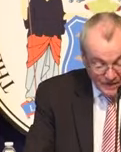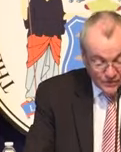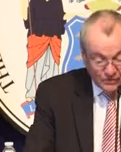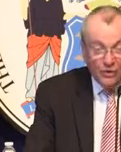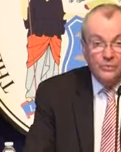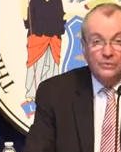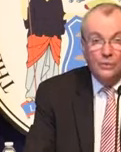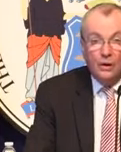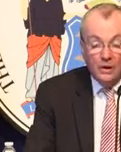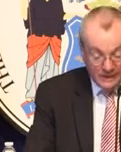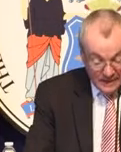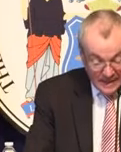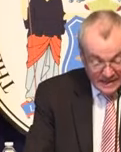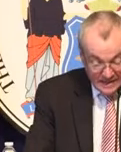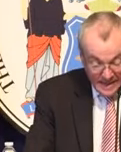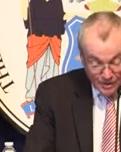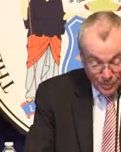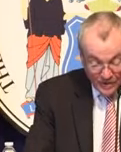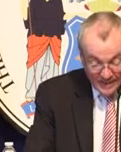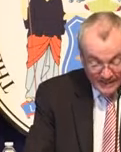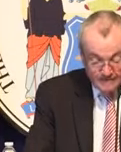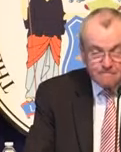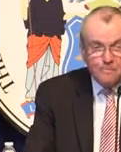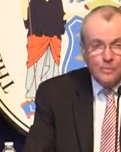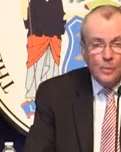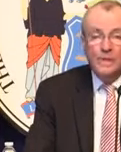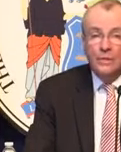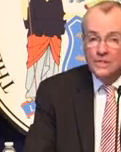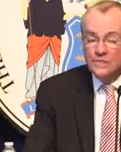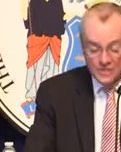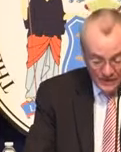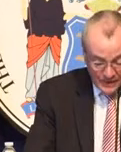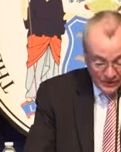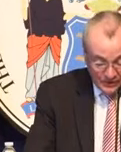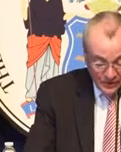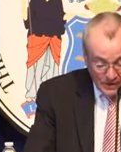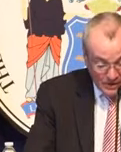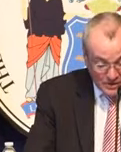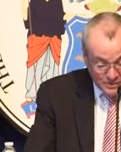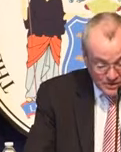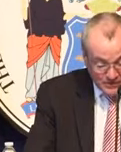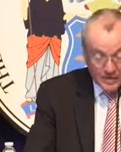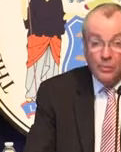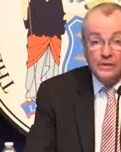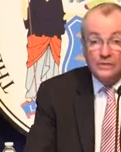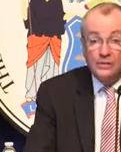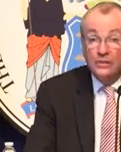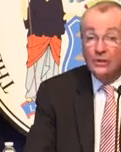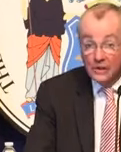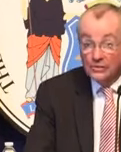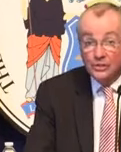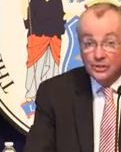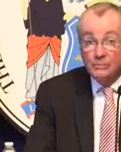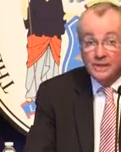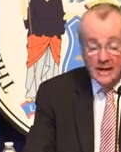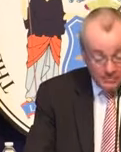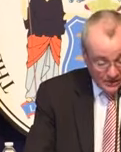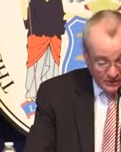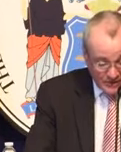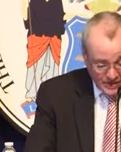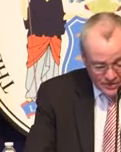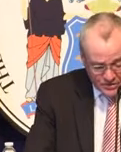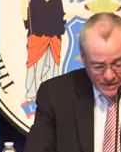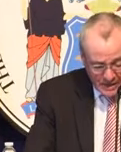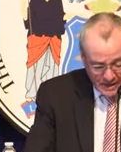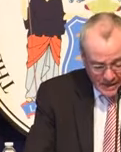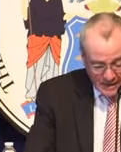3 veterans' homes to our online dashboard. We know these facilities are a specific point of concern, as they should be. God bless